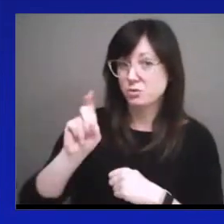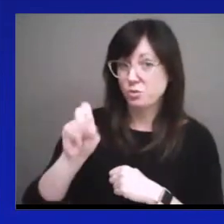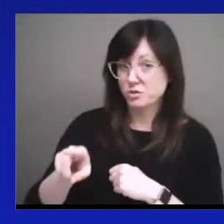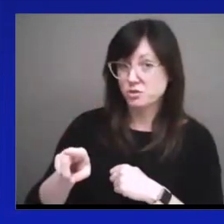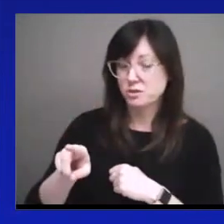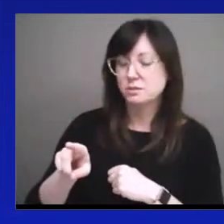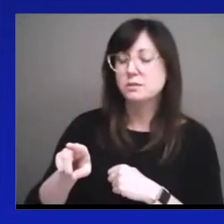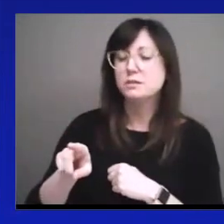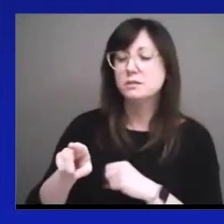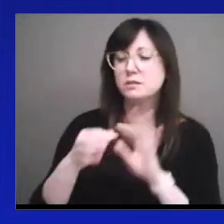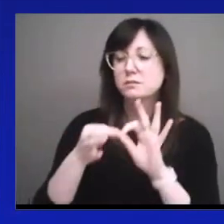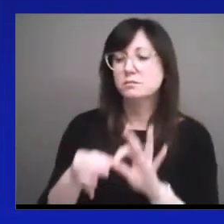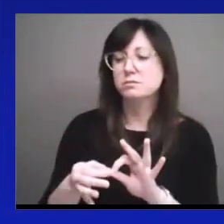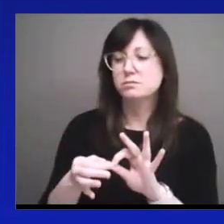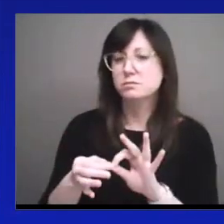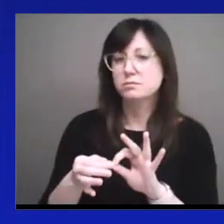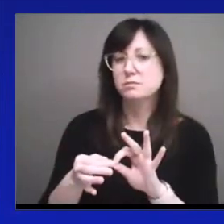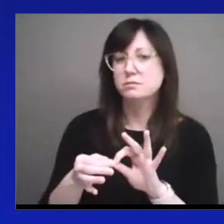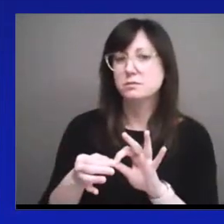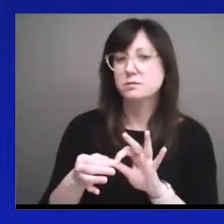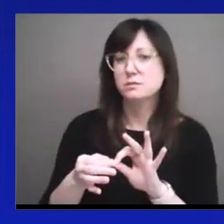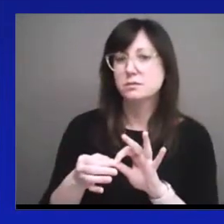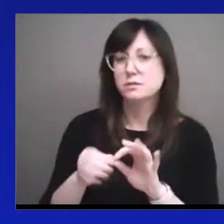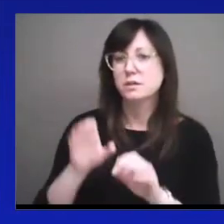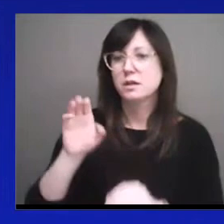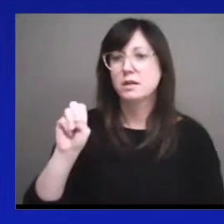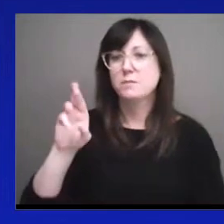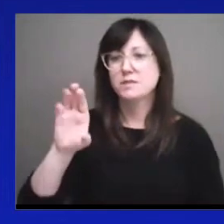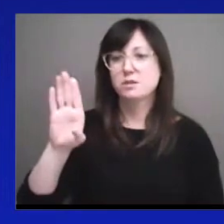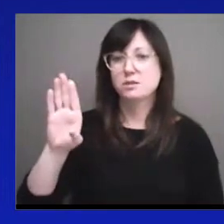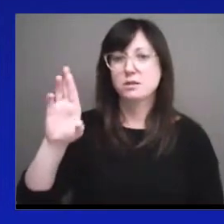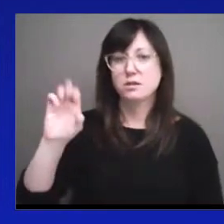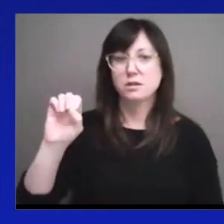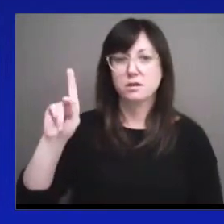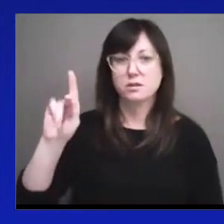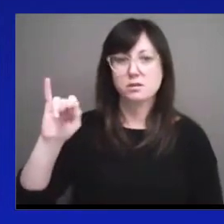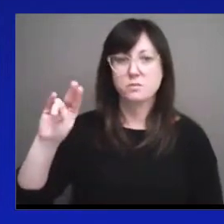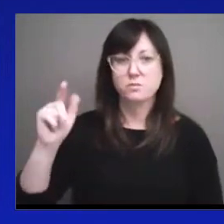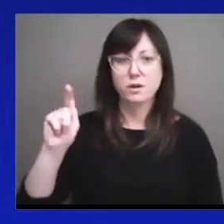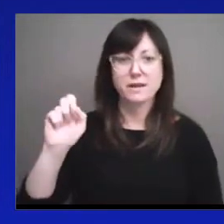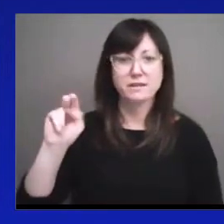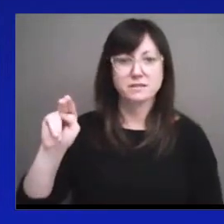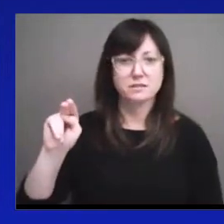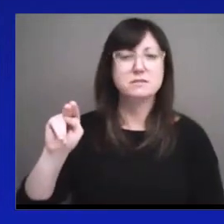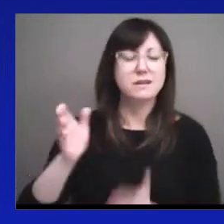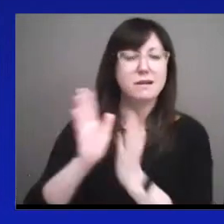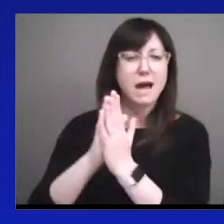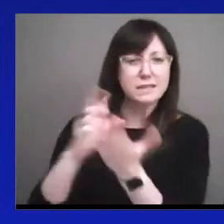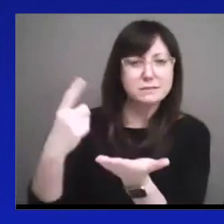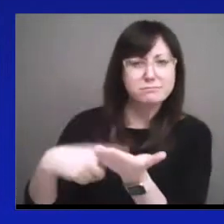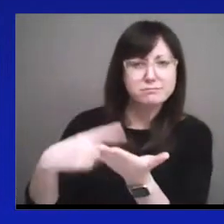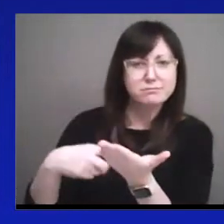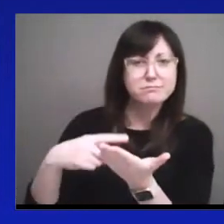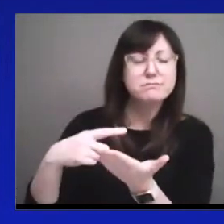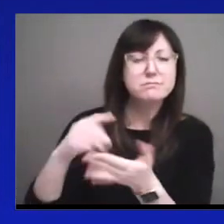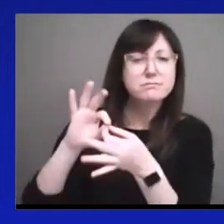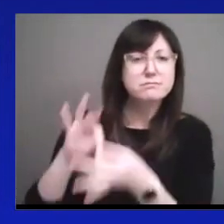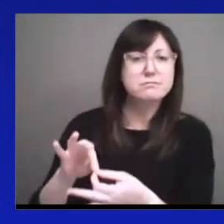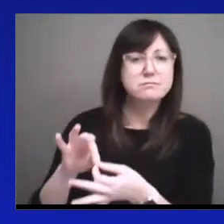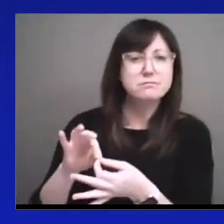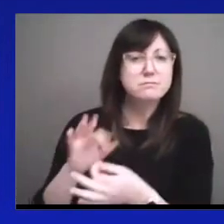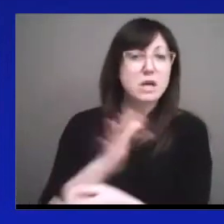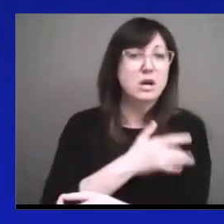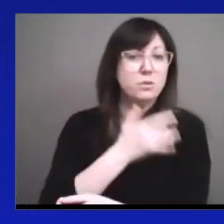deals with what Mr. Brockington asked earlier about the discussions that you're having with the